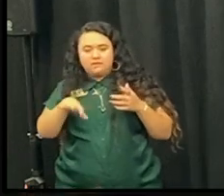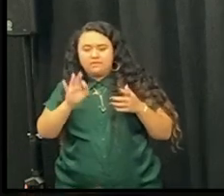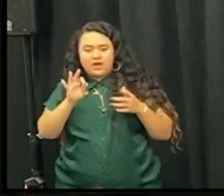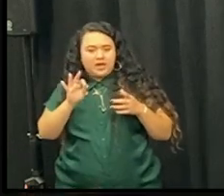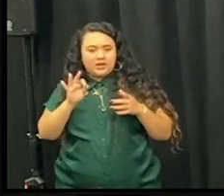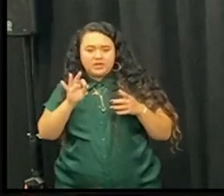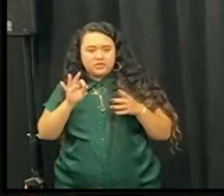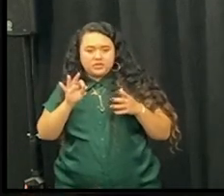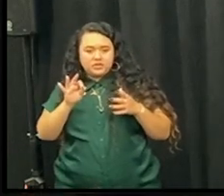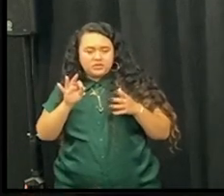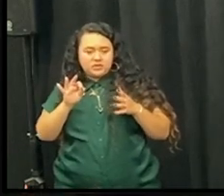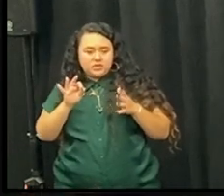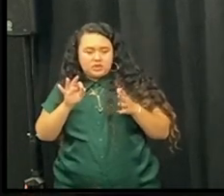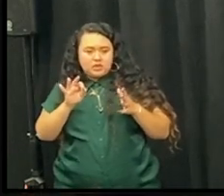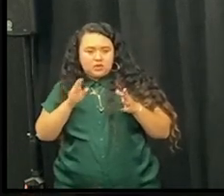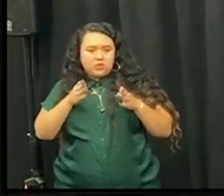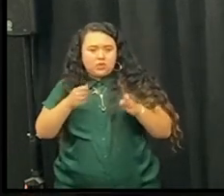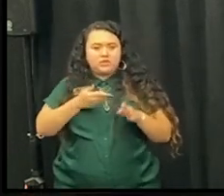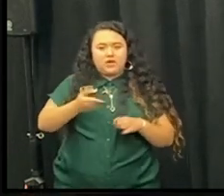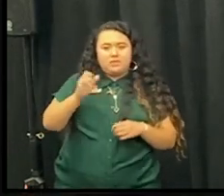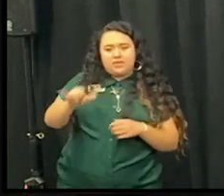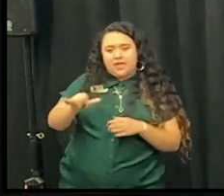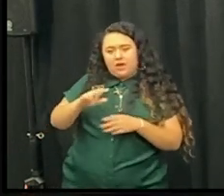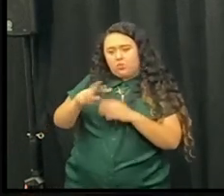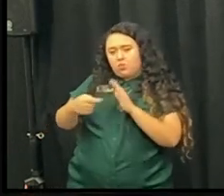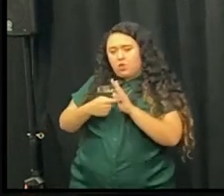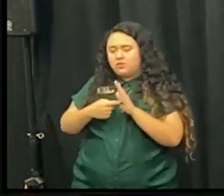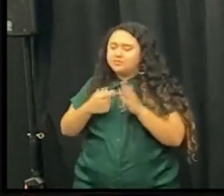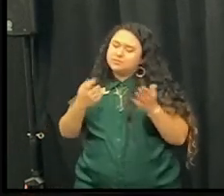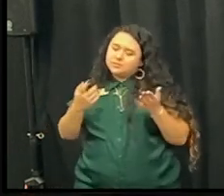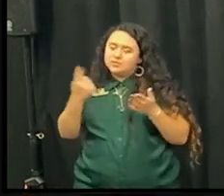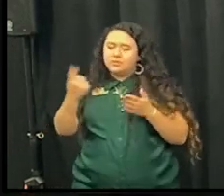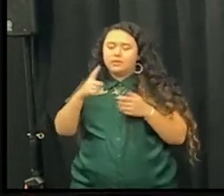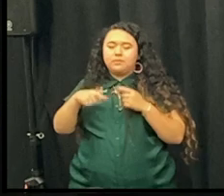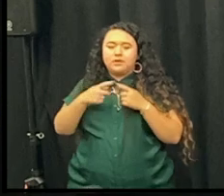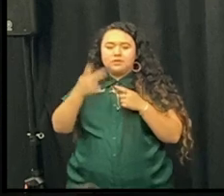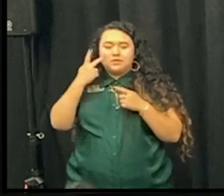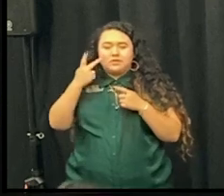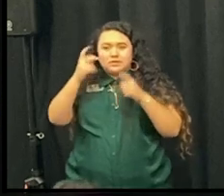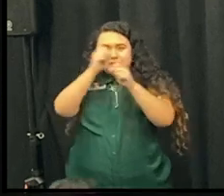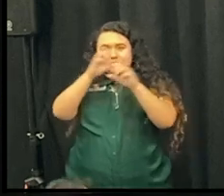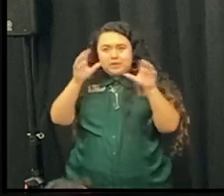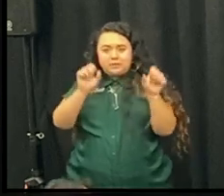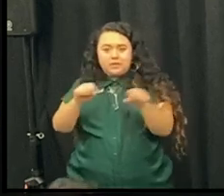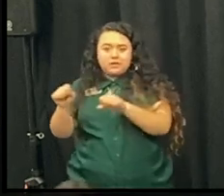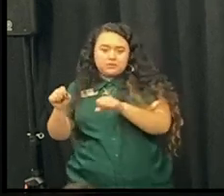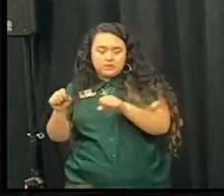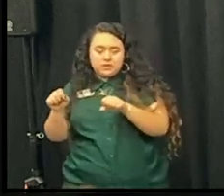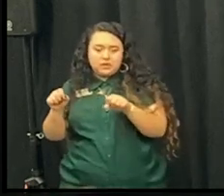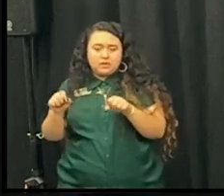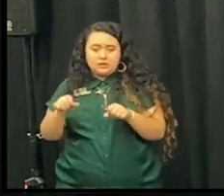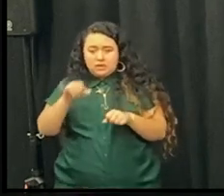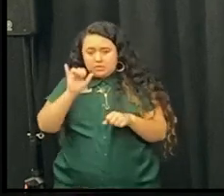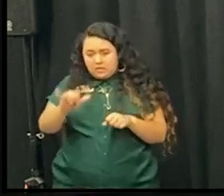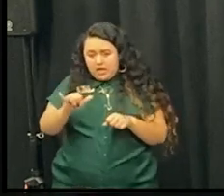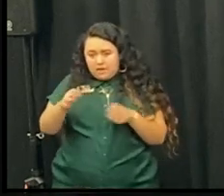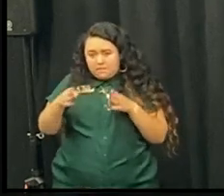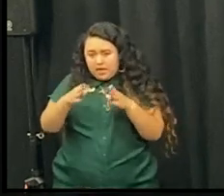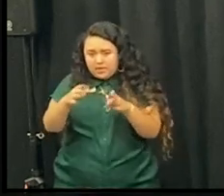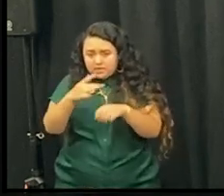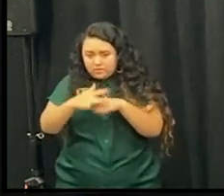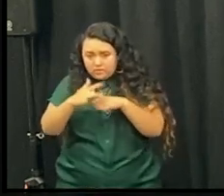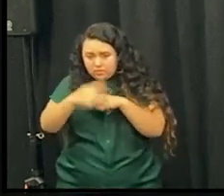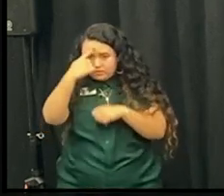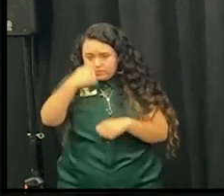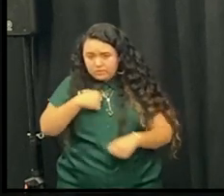to hiring me in that job. So there's something about seeing the possibility of, is that path available to